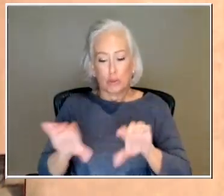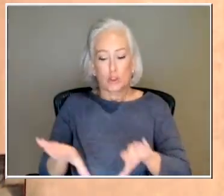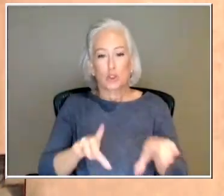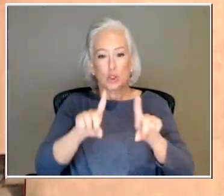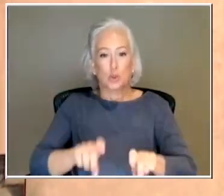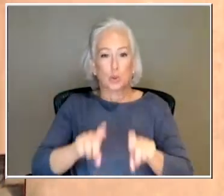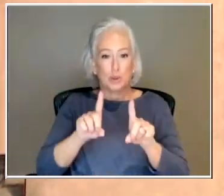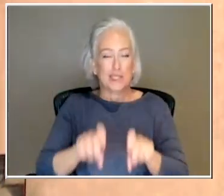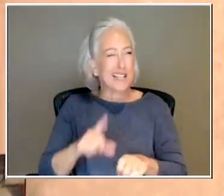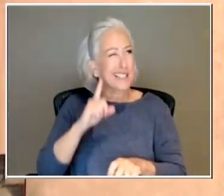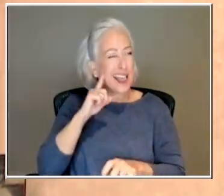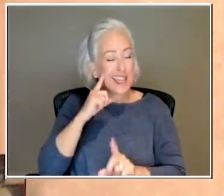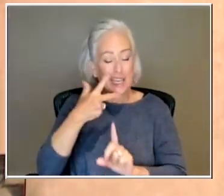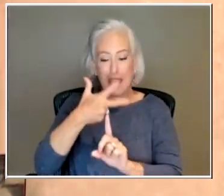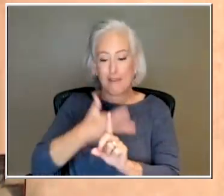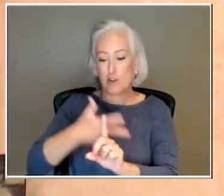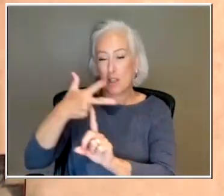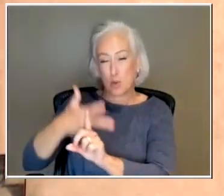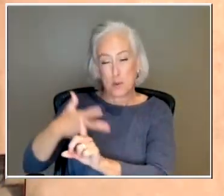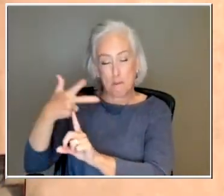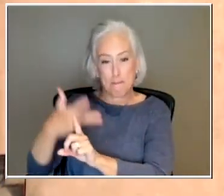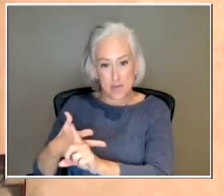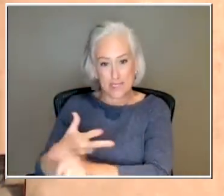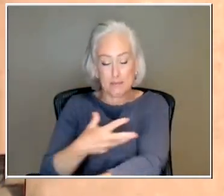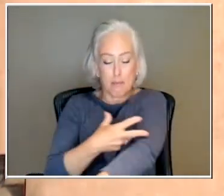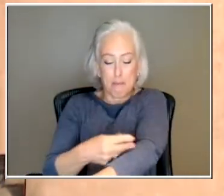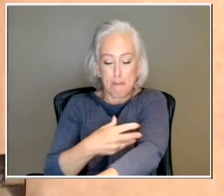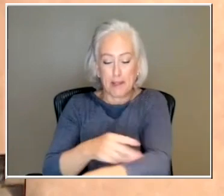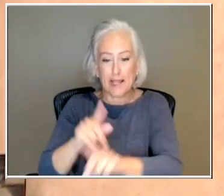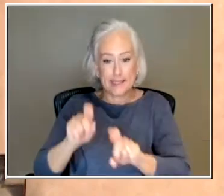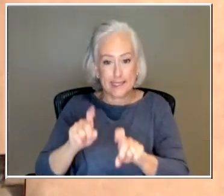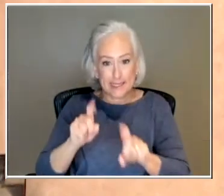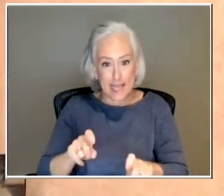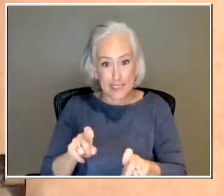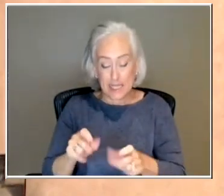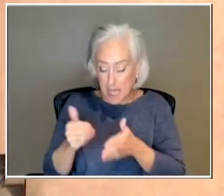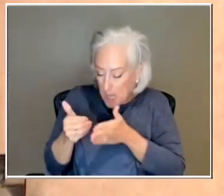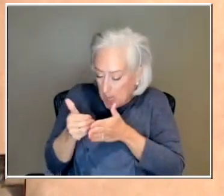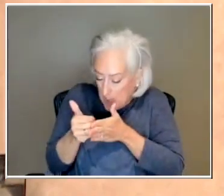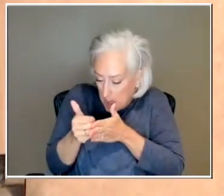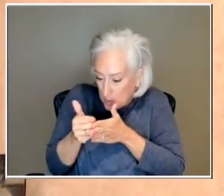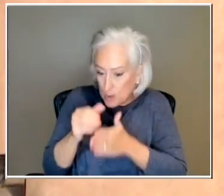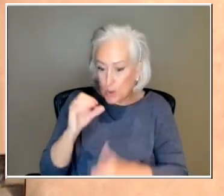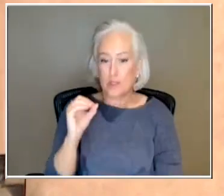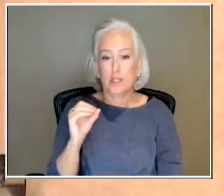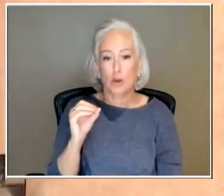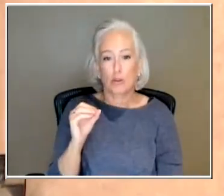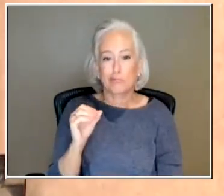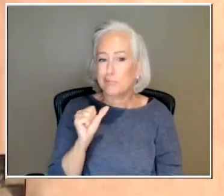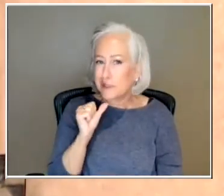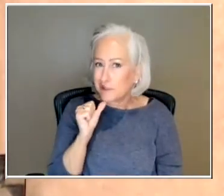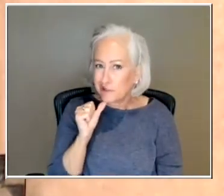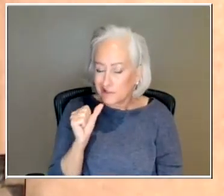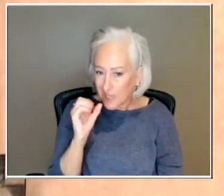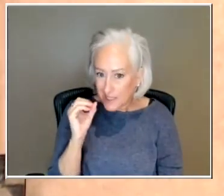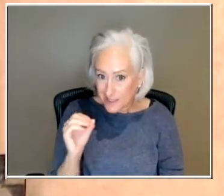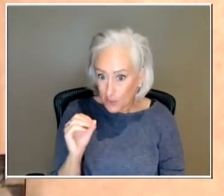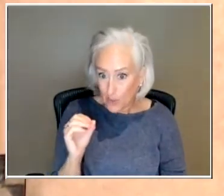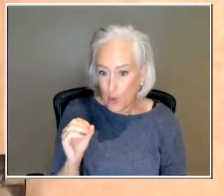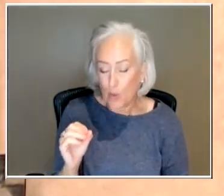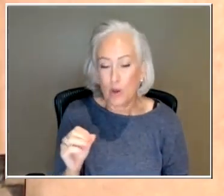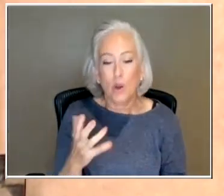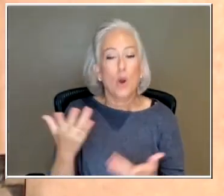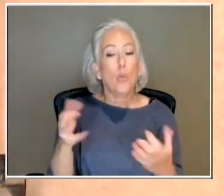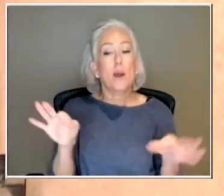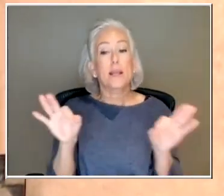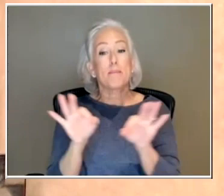every 3 months. And so when, mine was close to 0, it just wasn't 0. And so the important factor is then